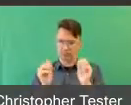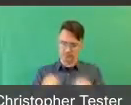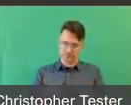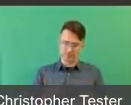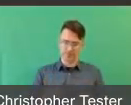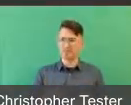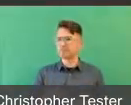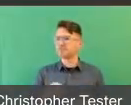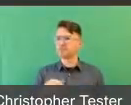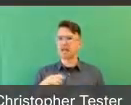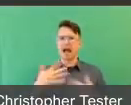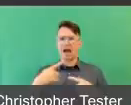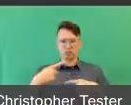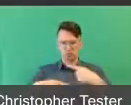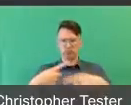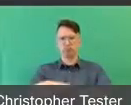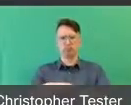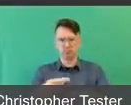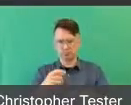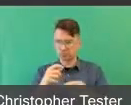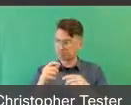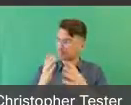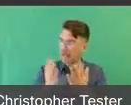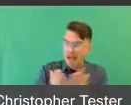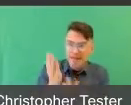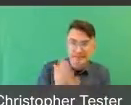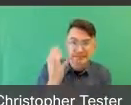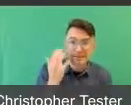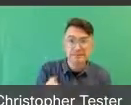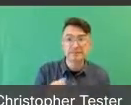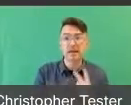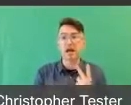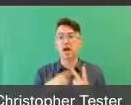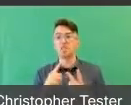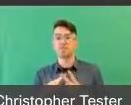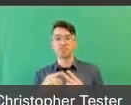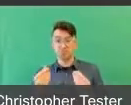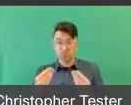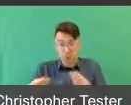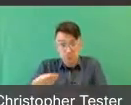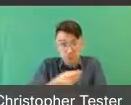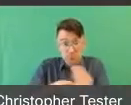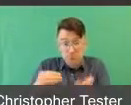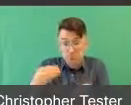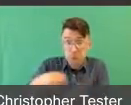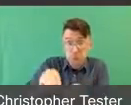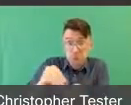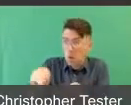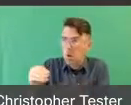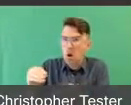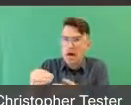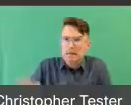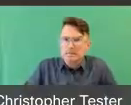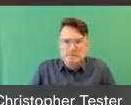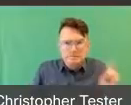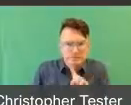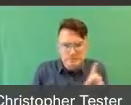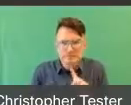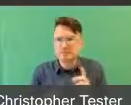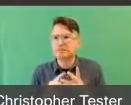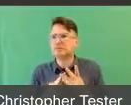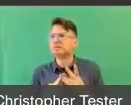accessible, stigma-free, and trustworthy, and where young people are empowered and design and deliver the change and solutions they need.